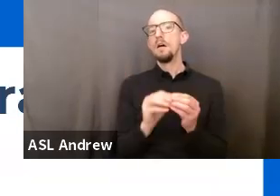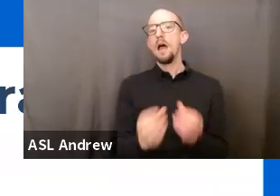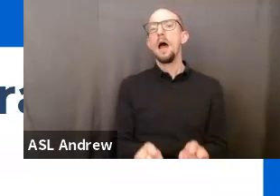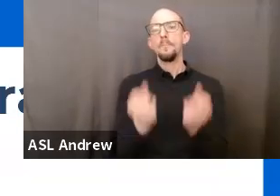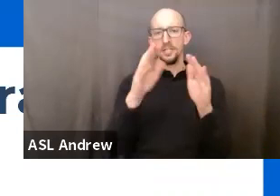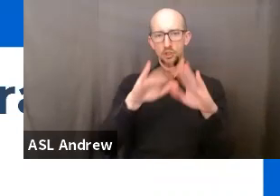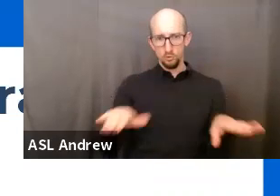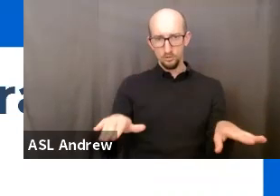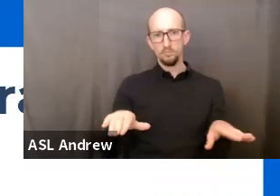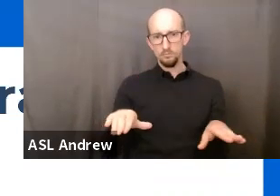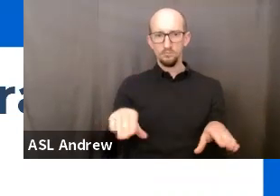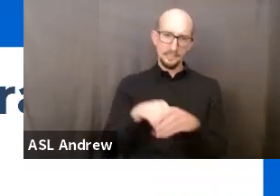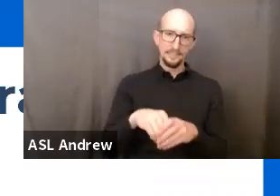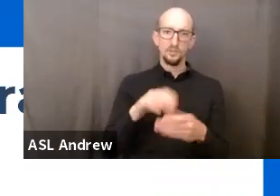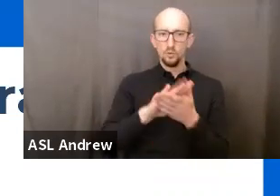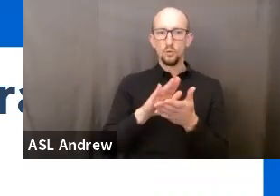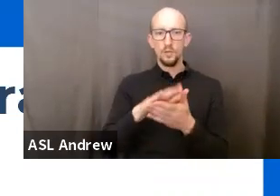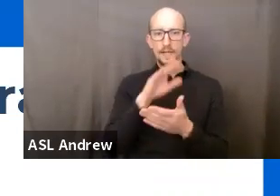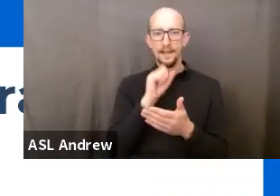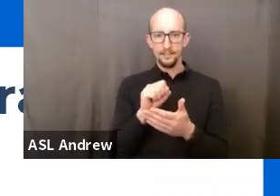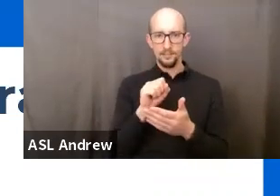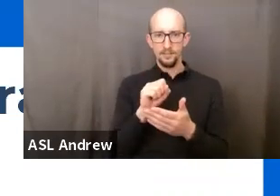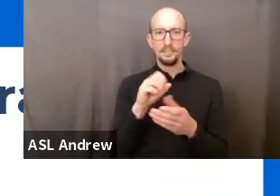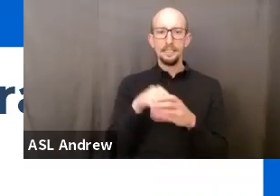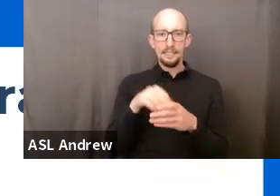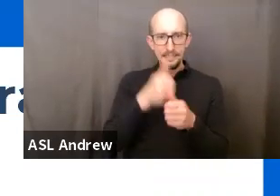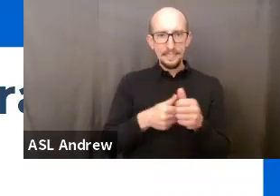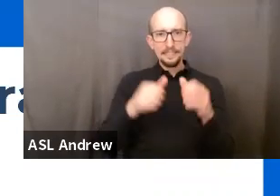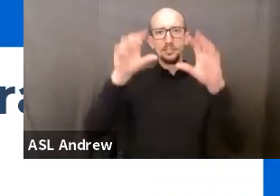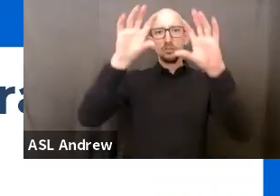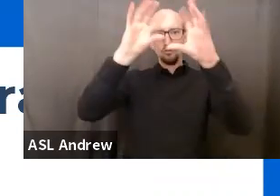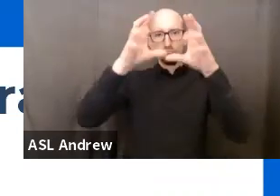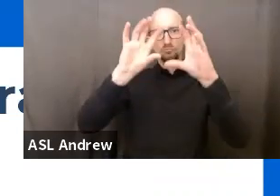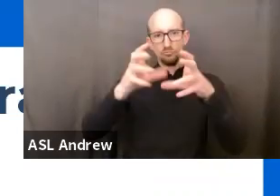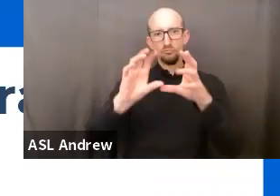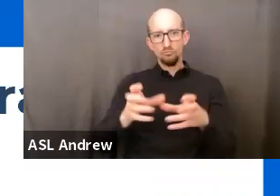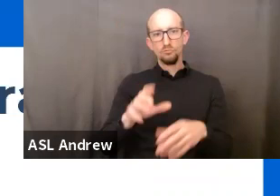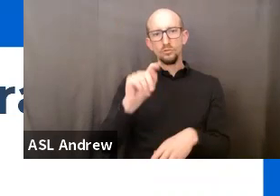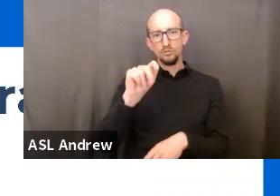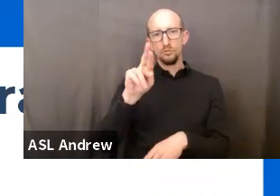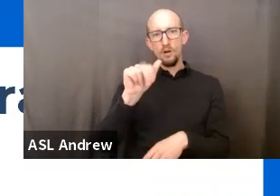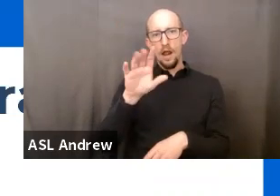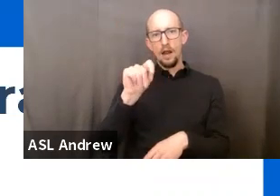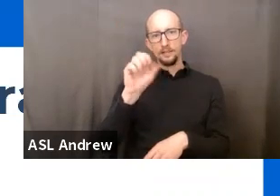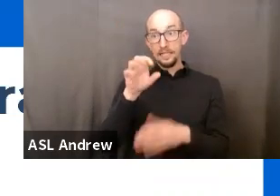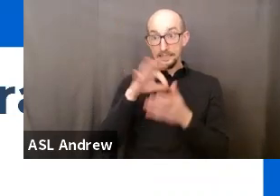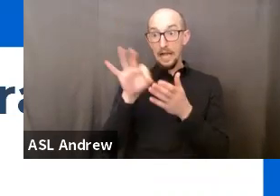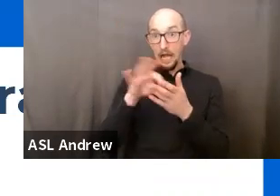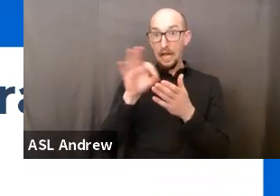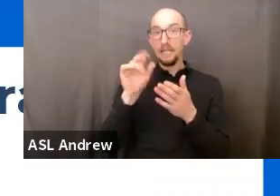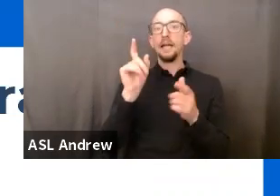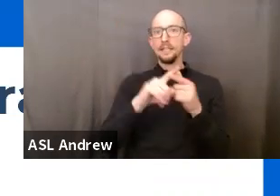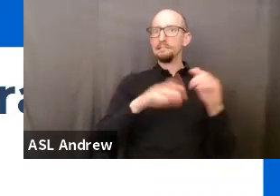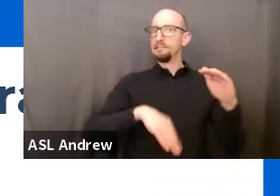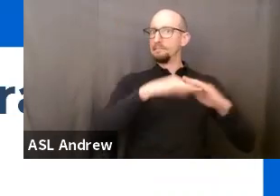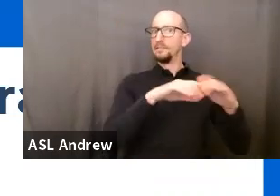children in tracks until I hit that number. And then I assign all of those tiers